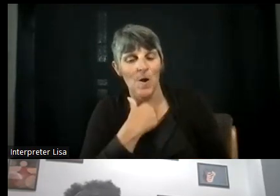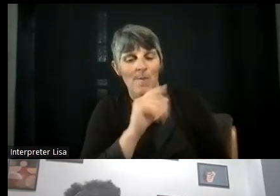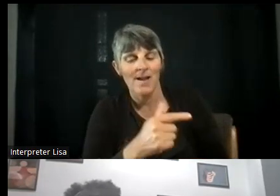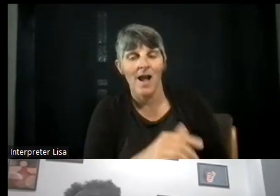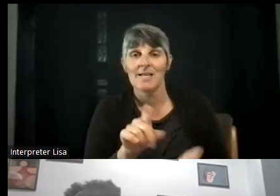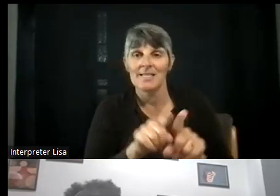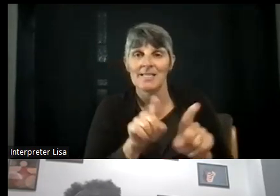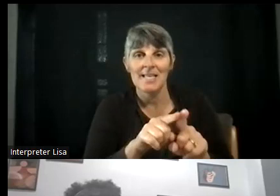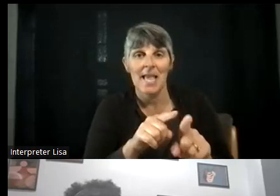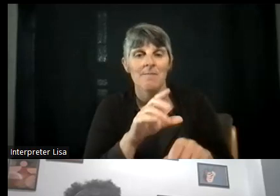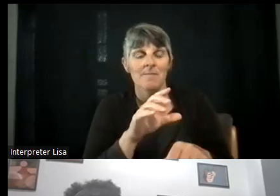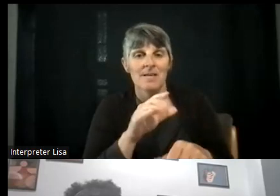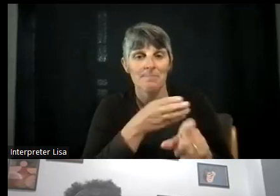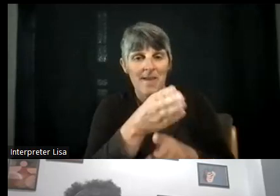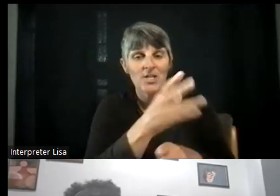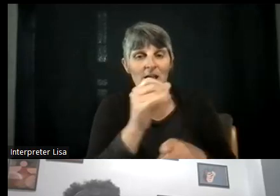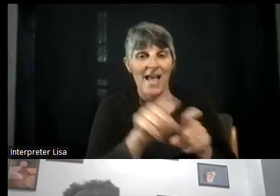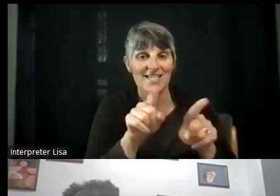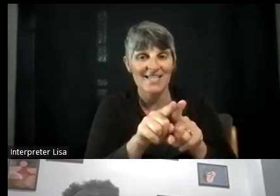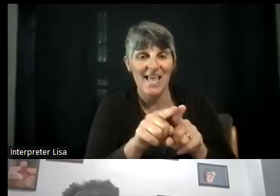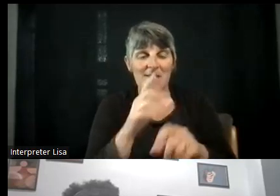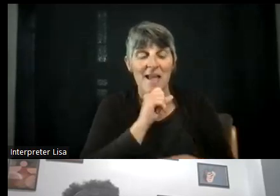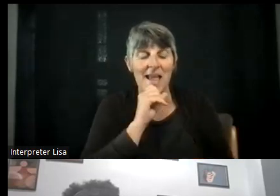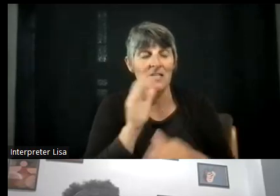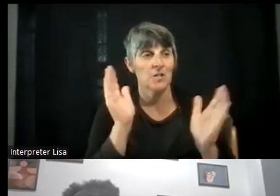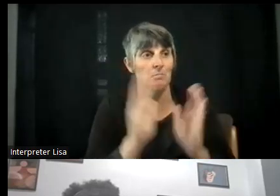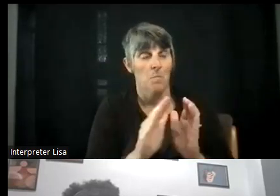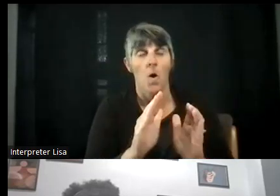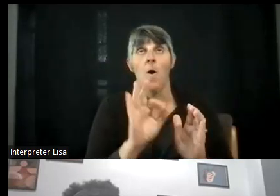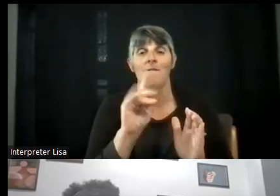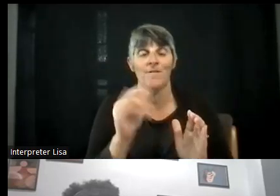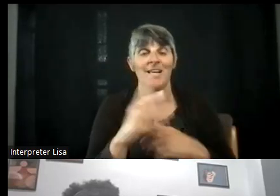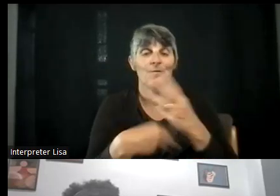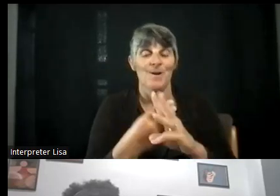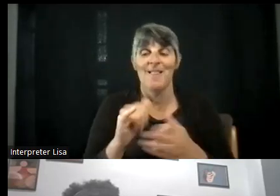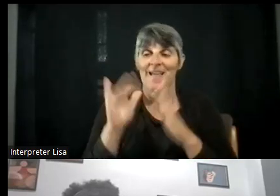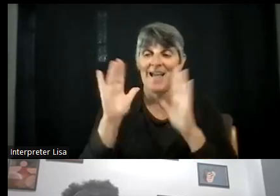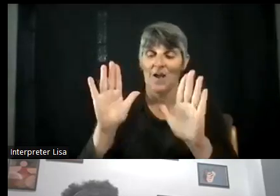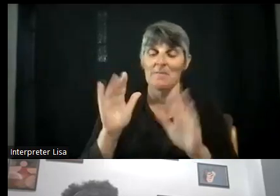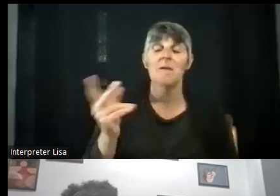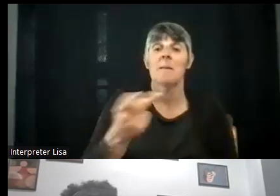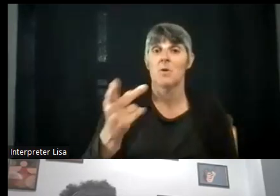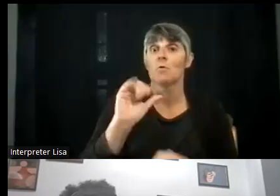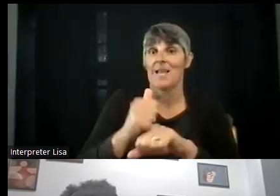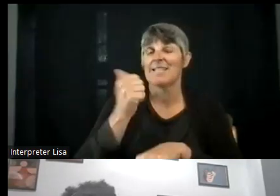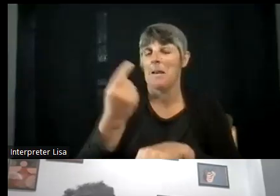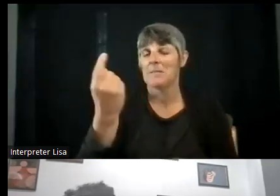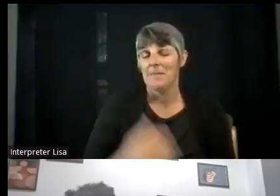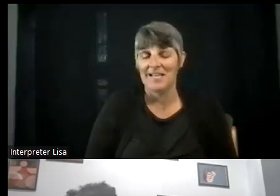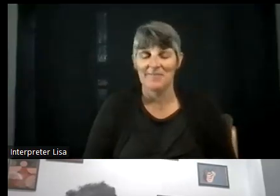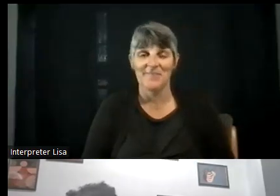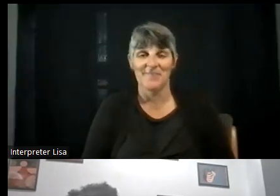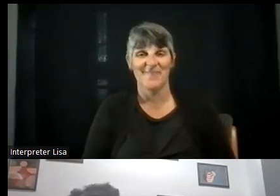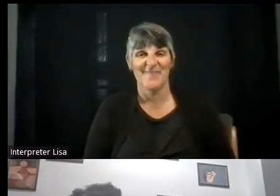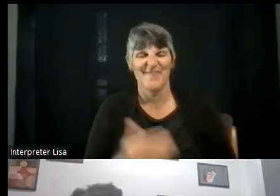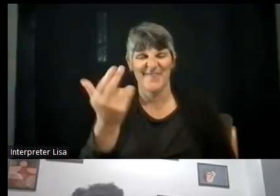so maybe they know each other. And in the same exact age, small freaking world. Maybe That's awesome. those two can set something up.